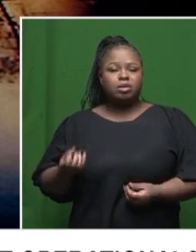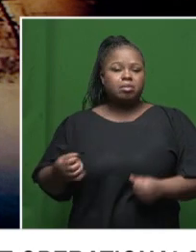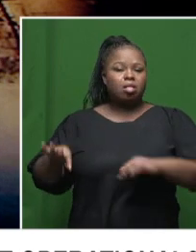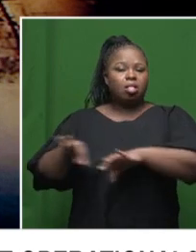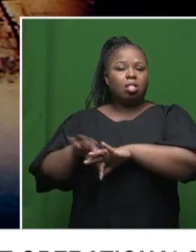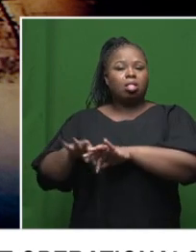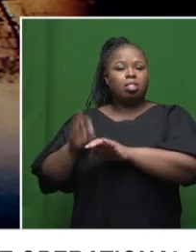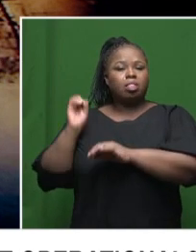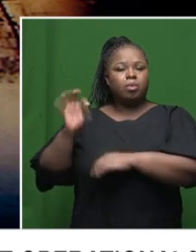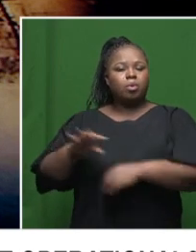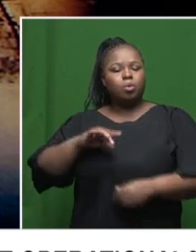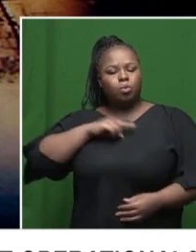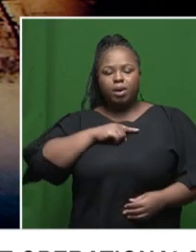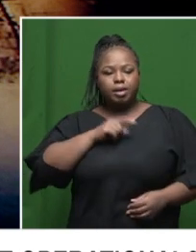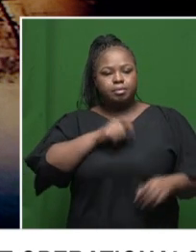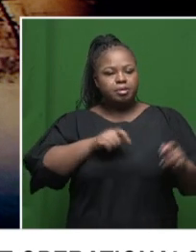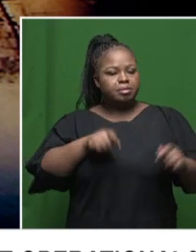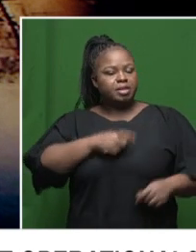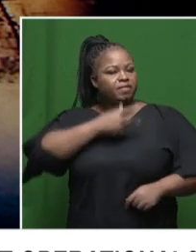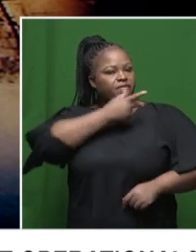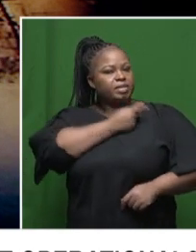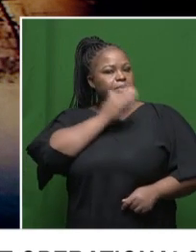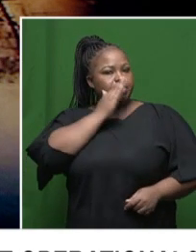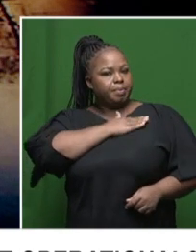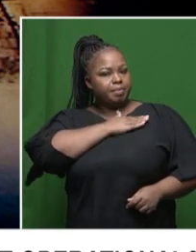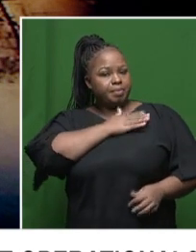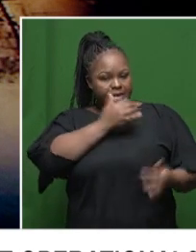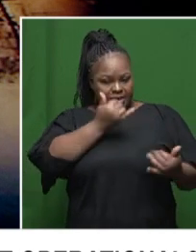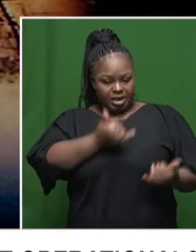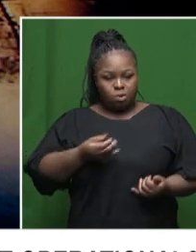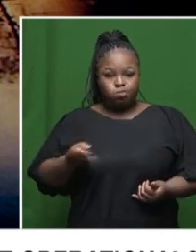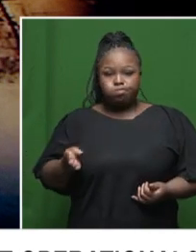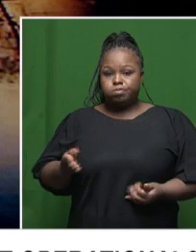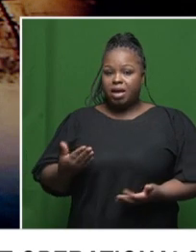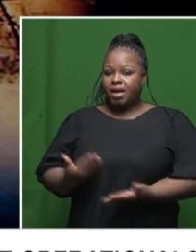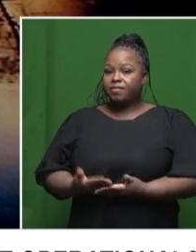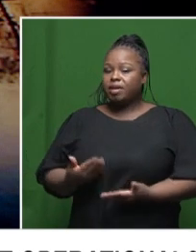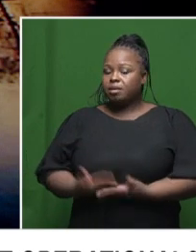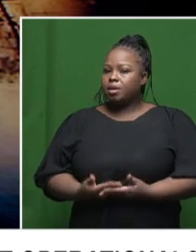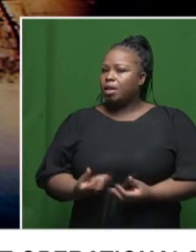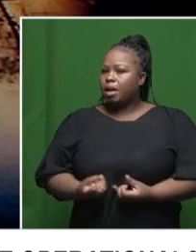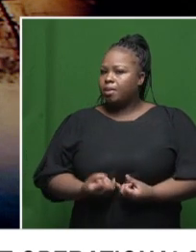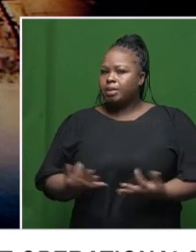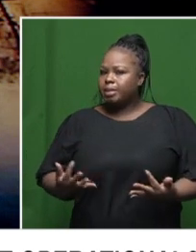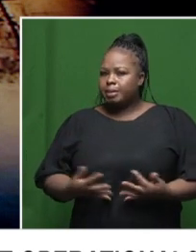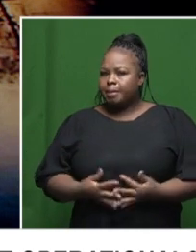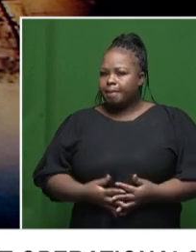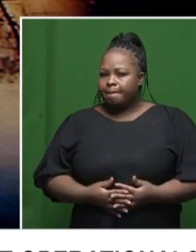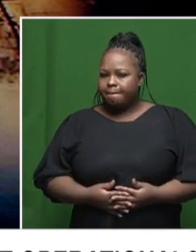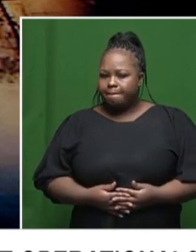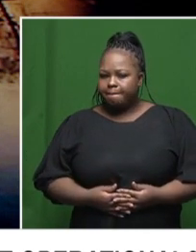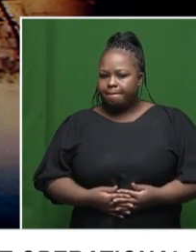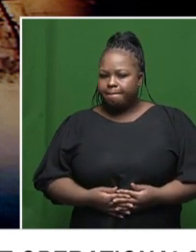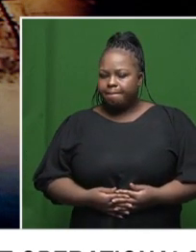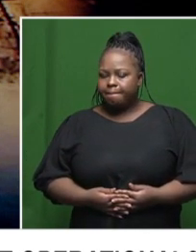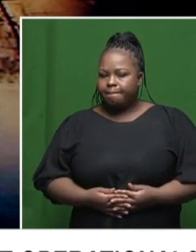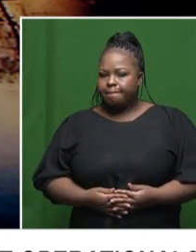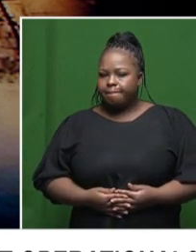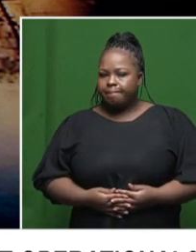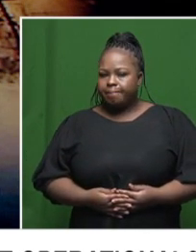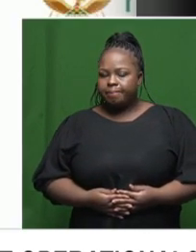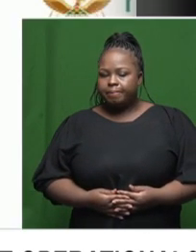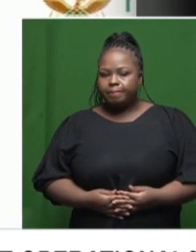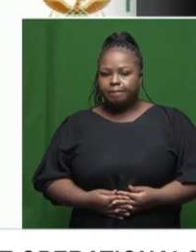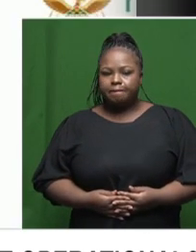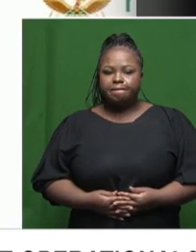people to vaccinate? And how many vaccines have we now got available that we probably don't even need to place orders? Yeah,